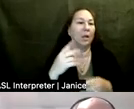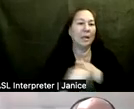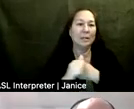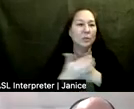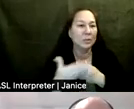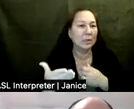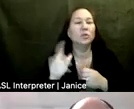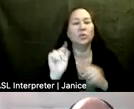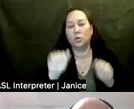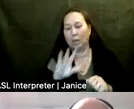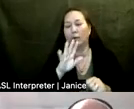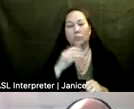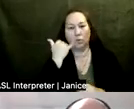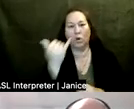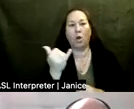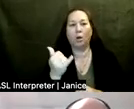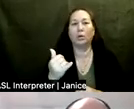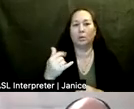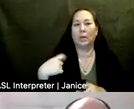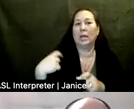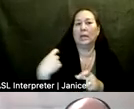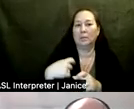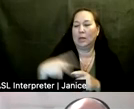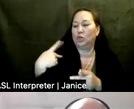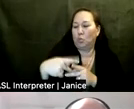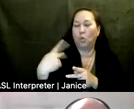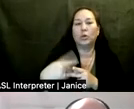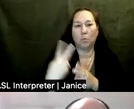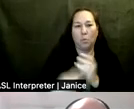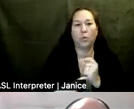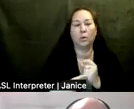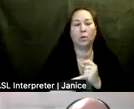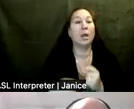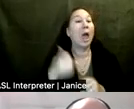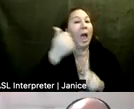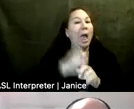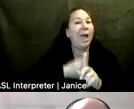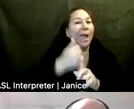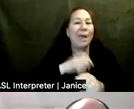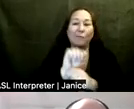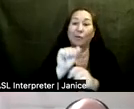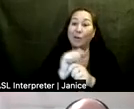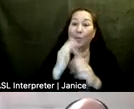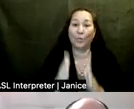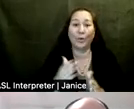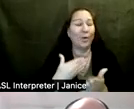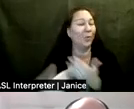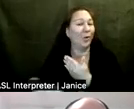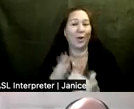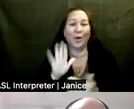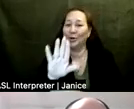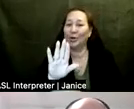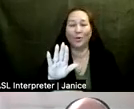now. Every employee, regardless of status, has a right to a safe workplace. I don't